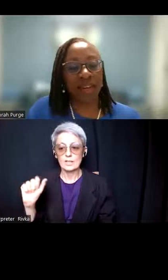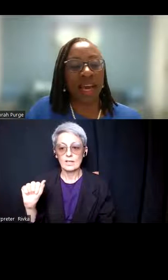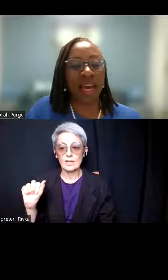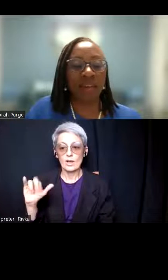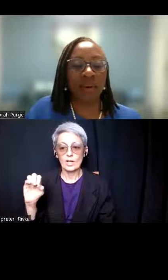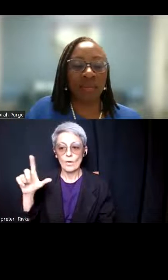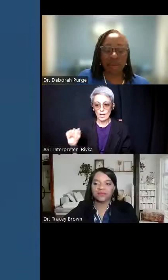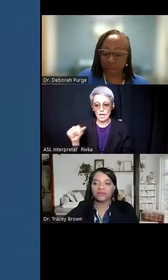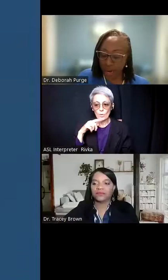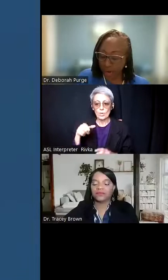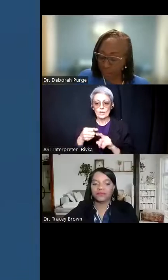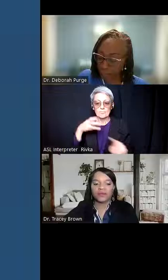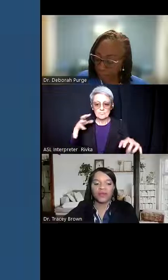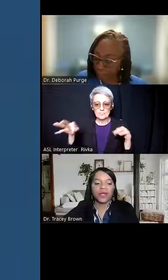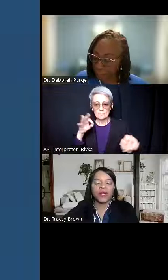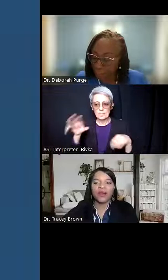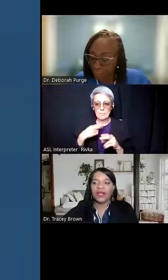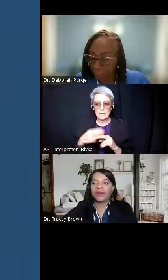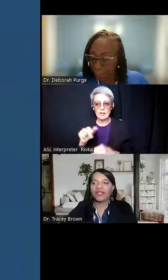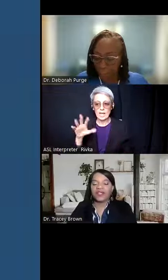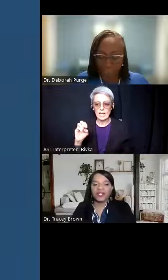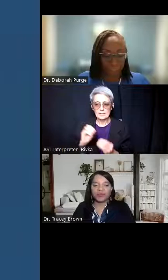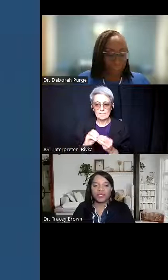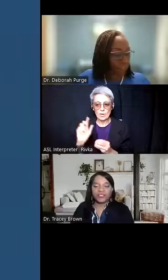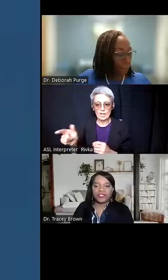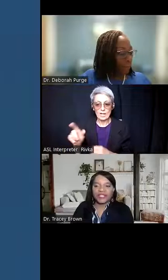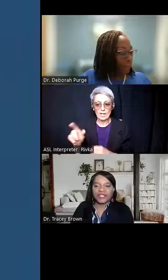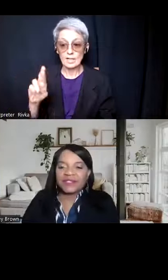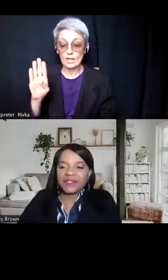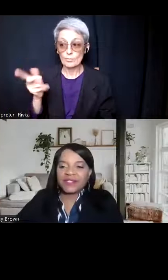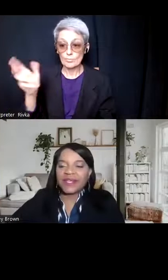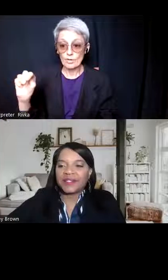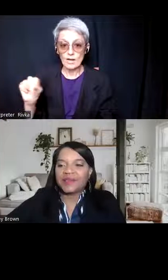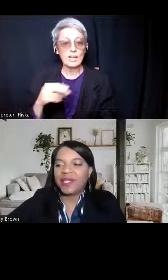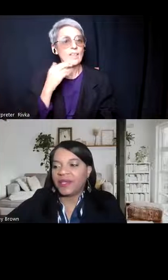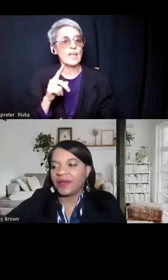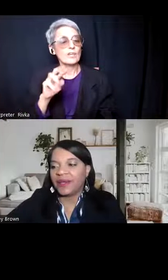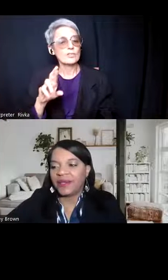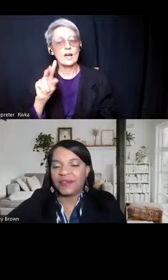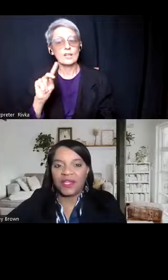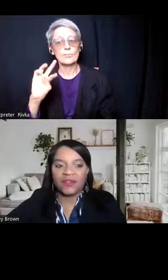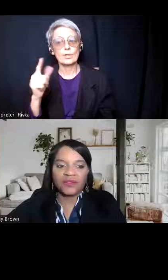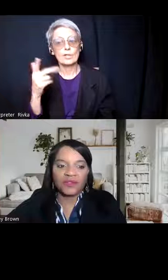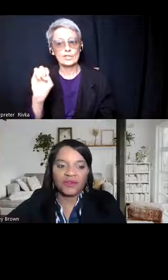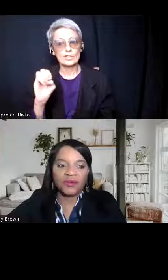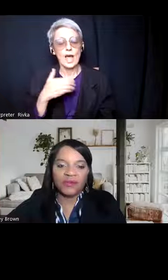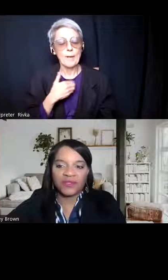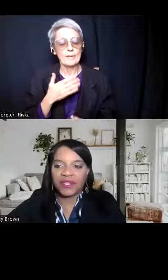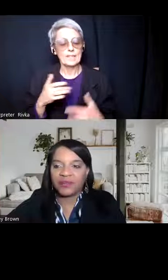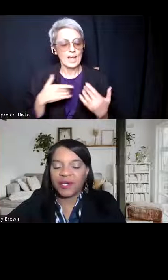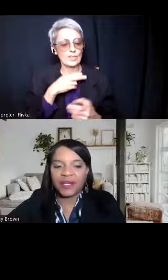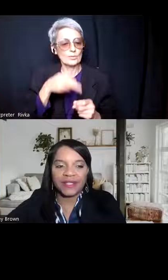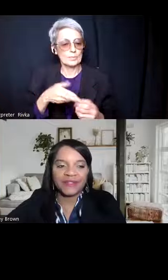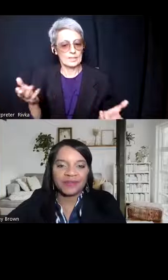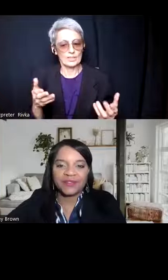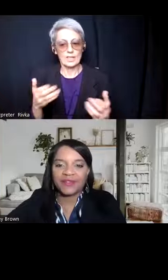ACE. And so, Dr. Brown. Right. Well, thank you, Dr. Purge, and so excited to be here. Again, thank you to Mental Health